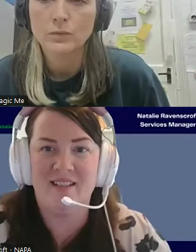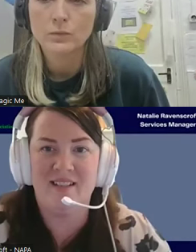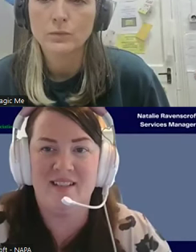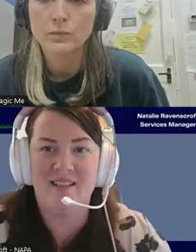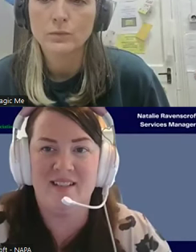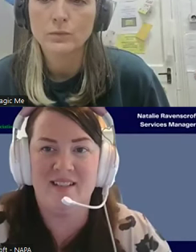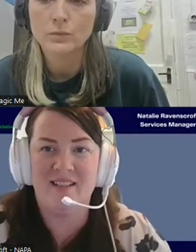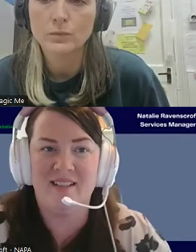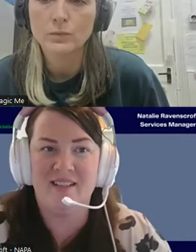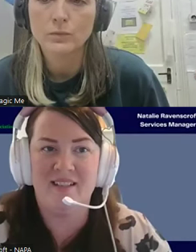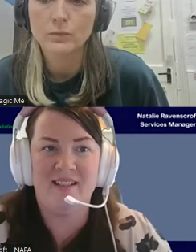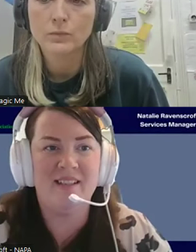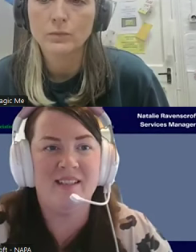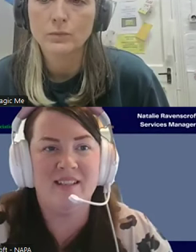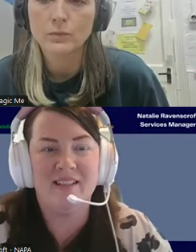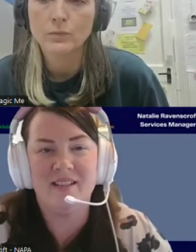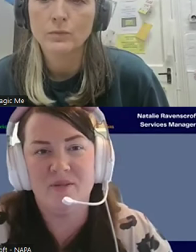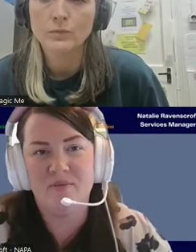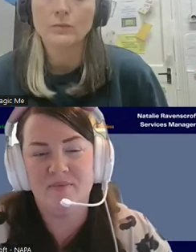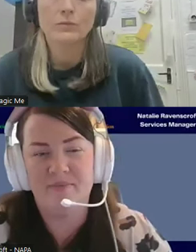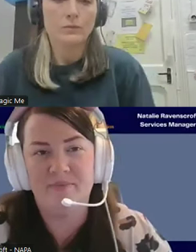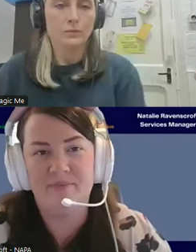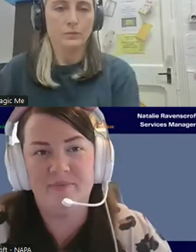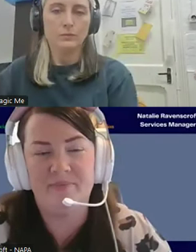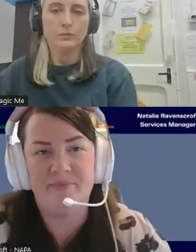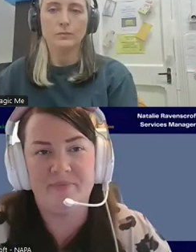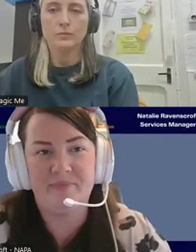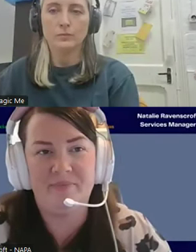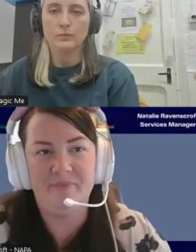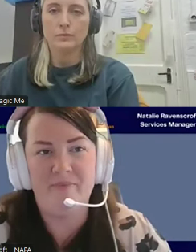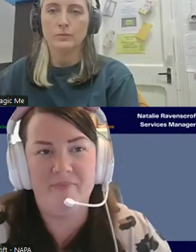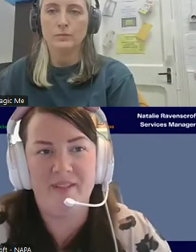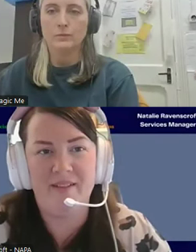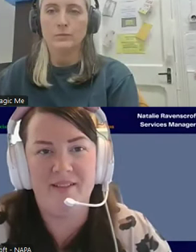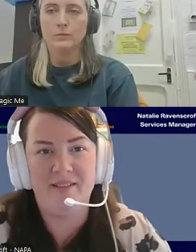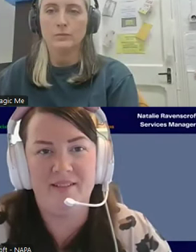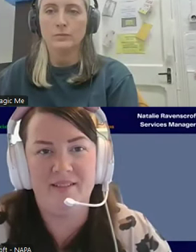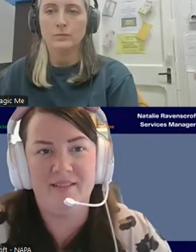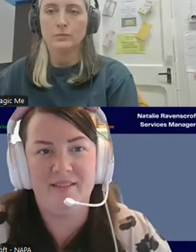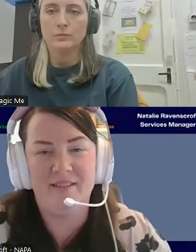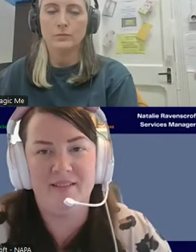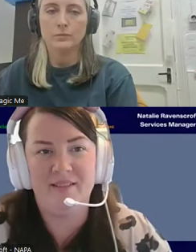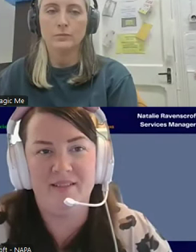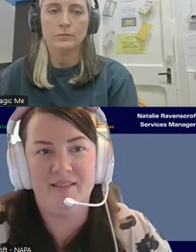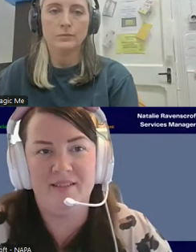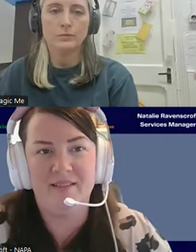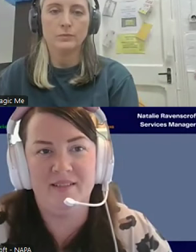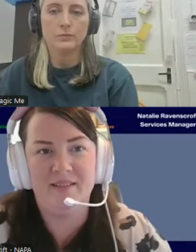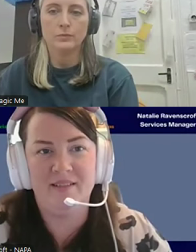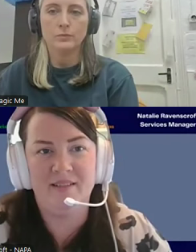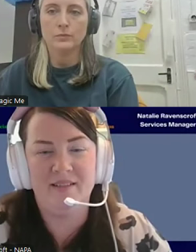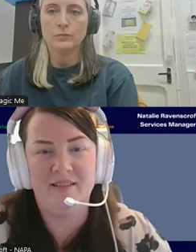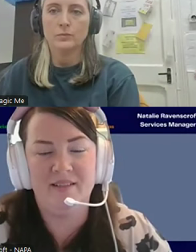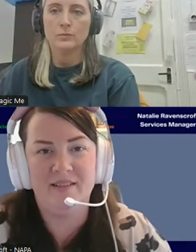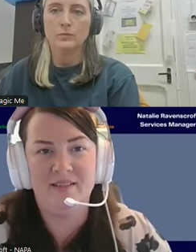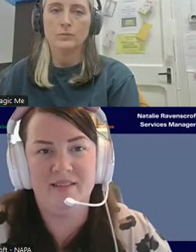The session is going to be recorded. We do have two fabulous BSL interpreters as well today.